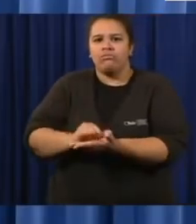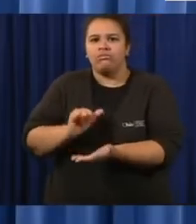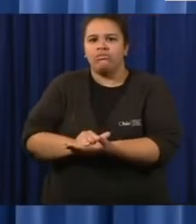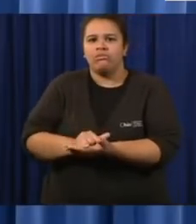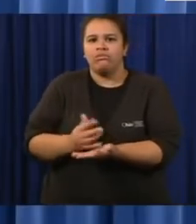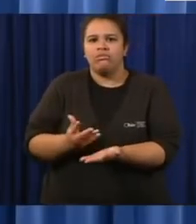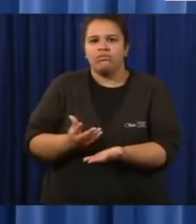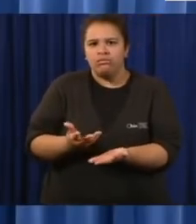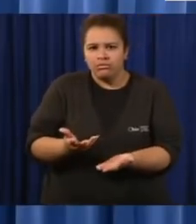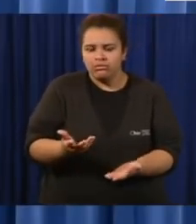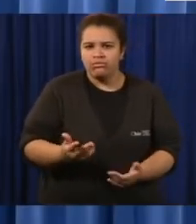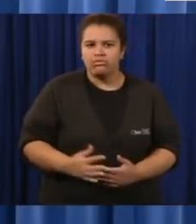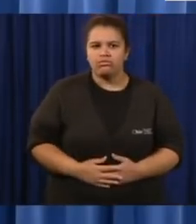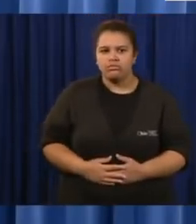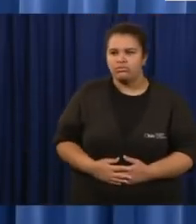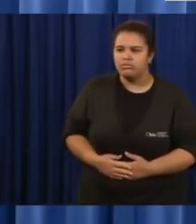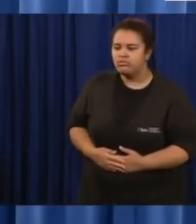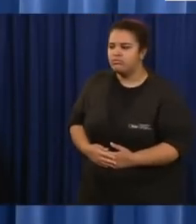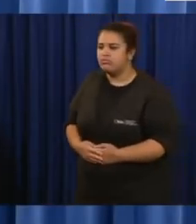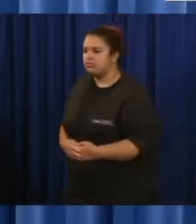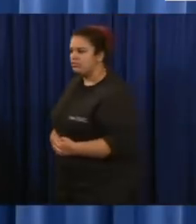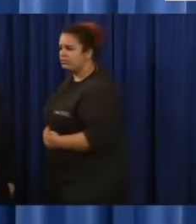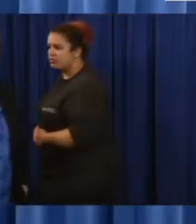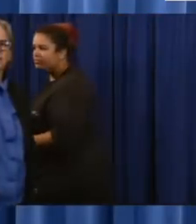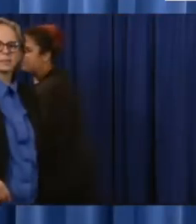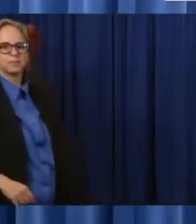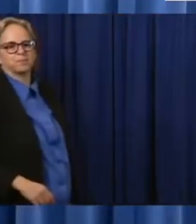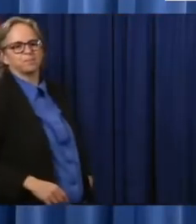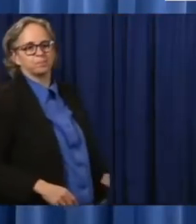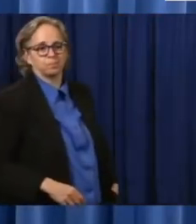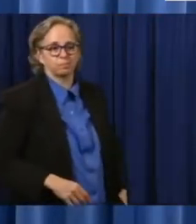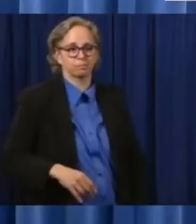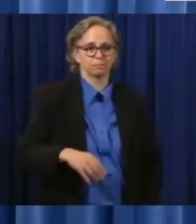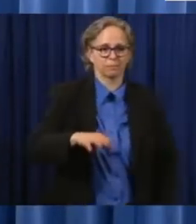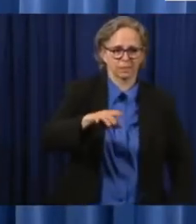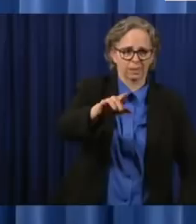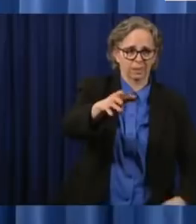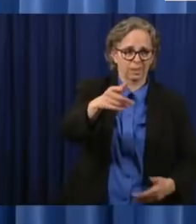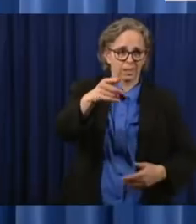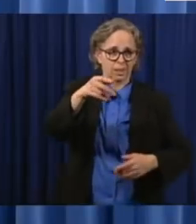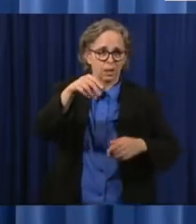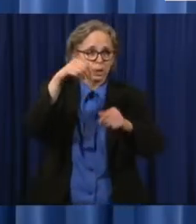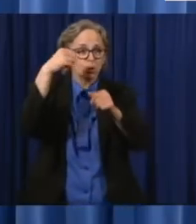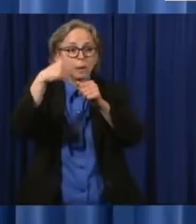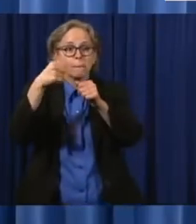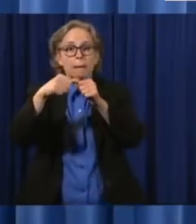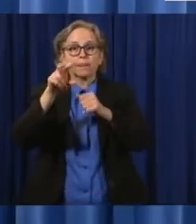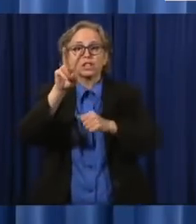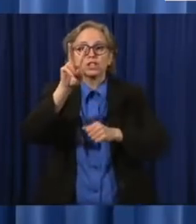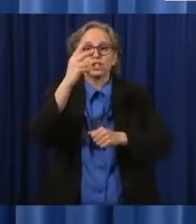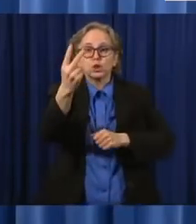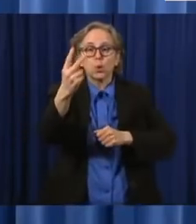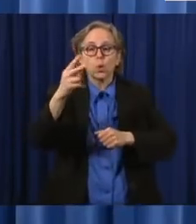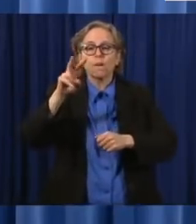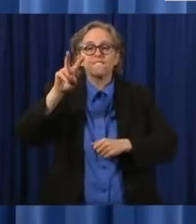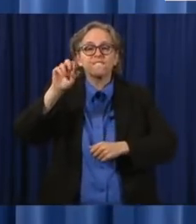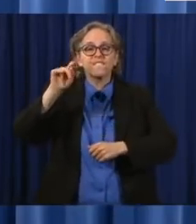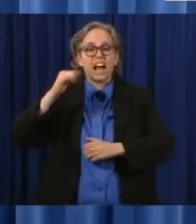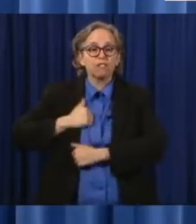You saw what we did at the two veterans' homes, and the National Guard was involved in one of those.